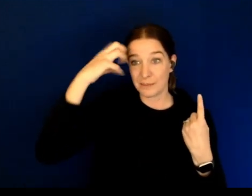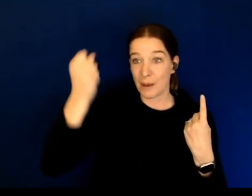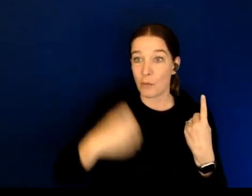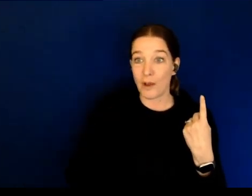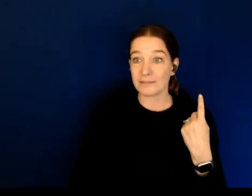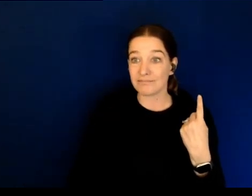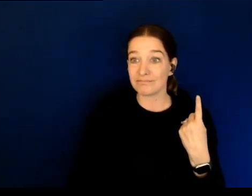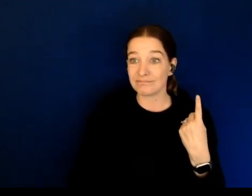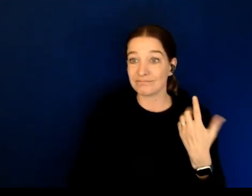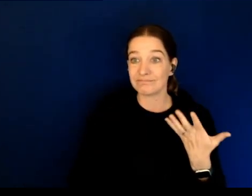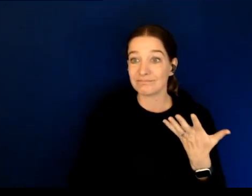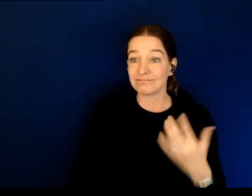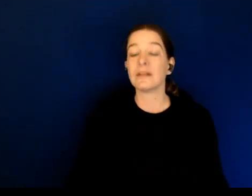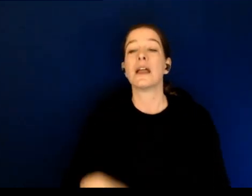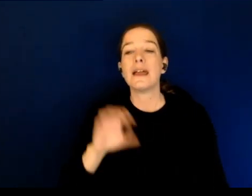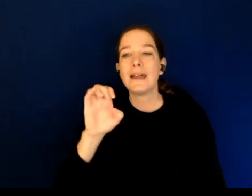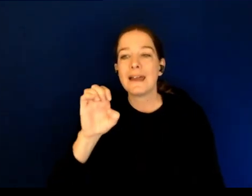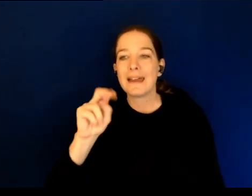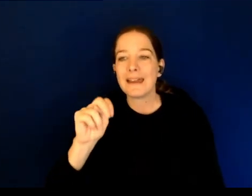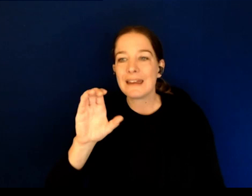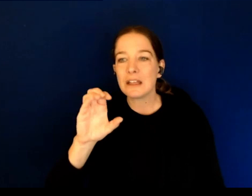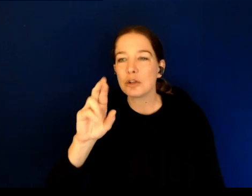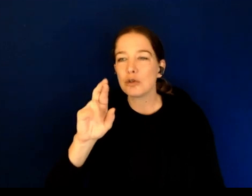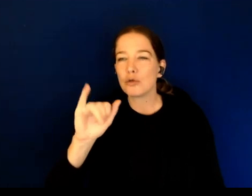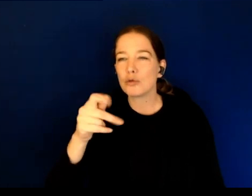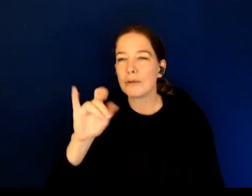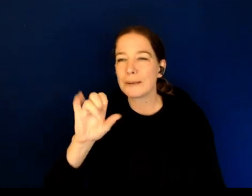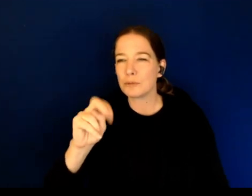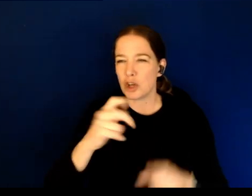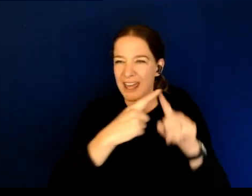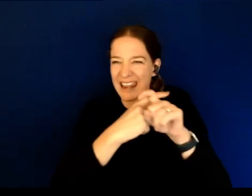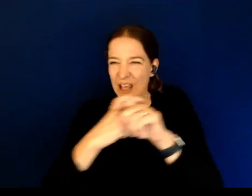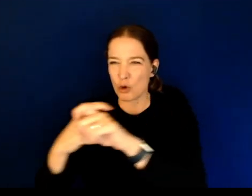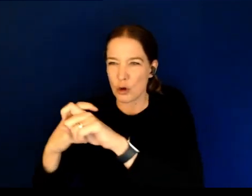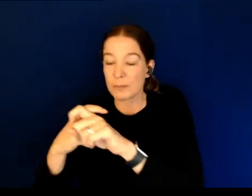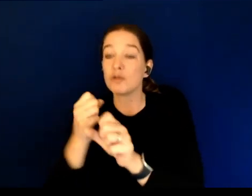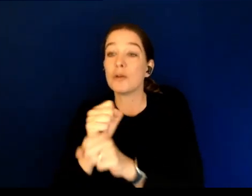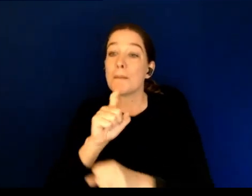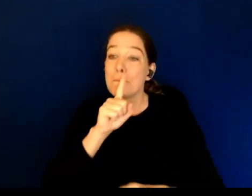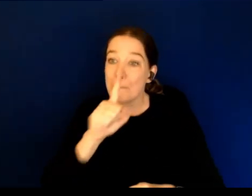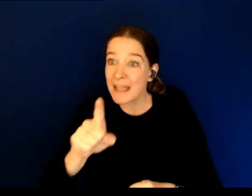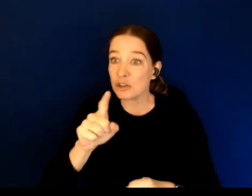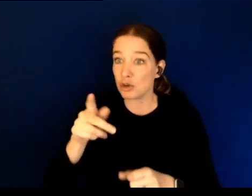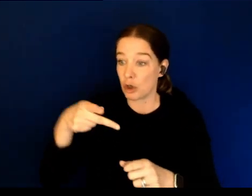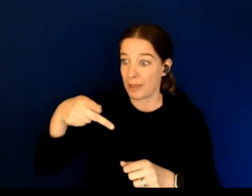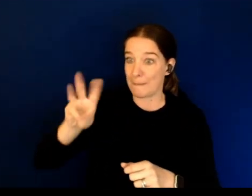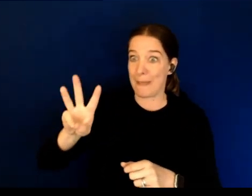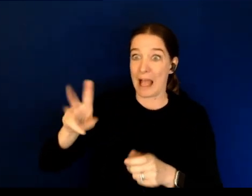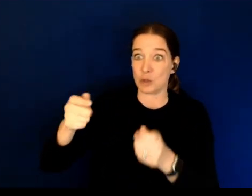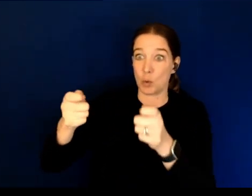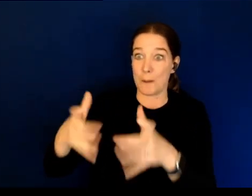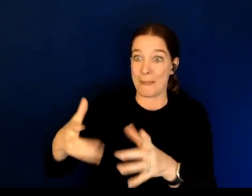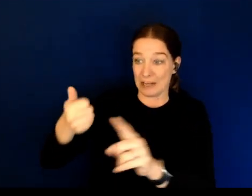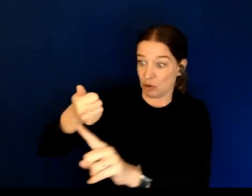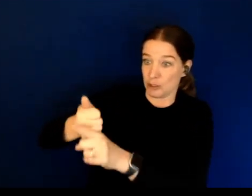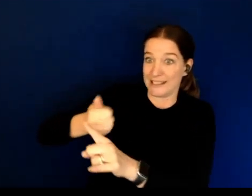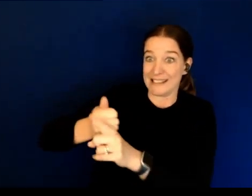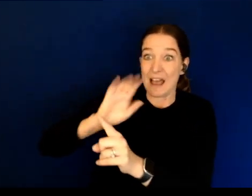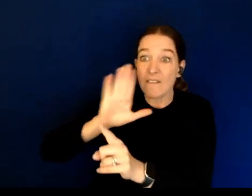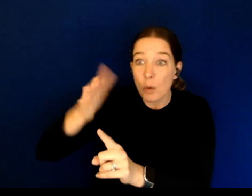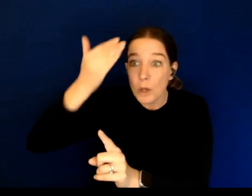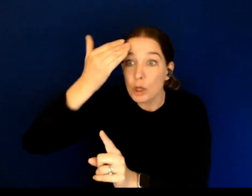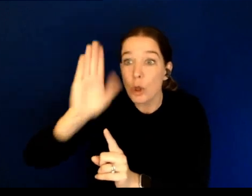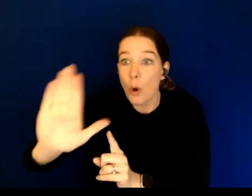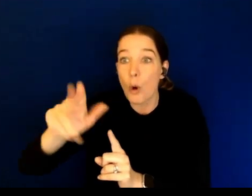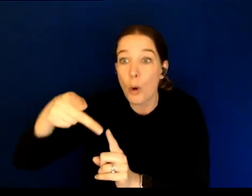Encryption ensures that password managers never know what your passwords are, keeping your passwords safe